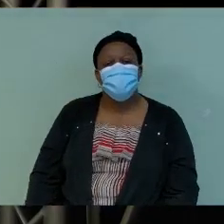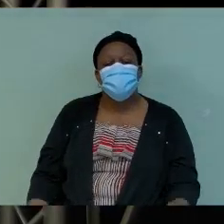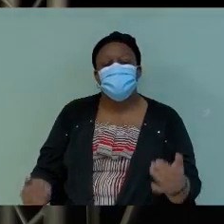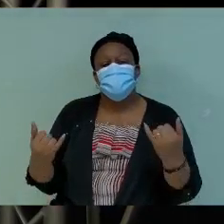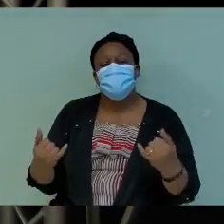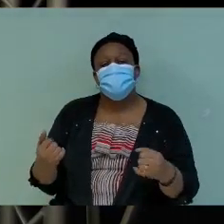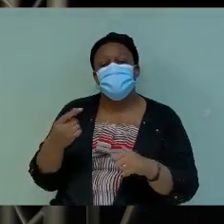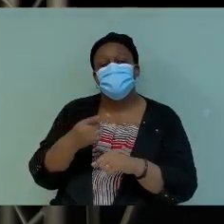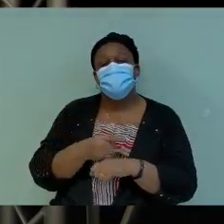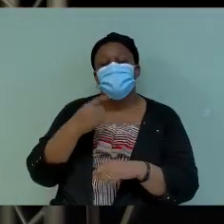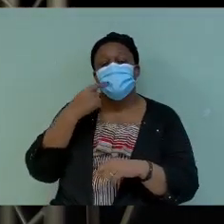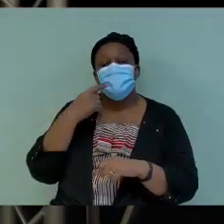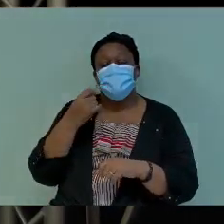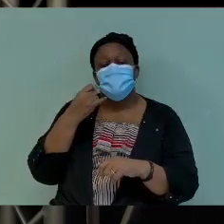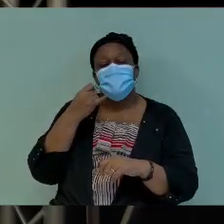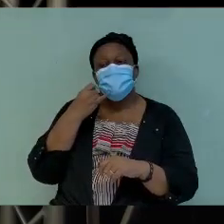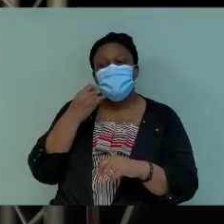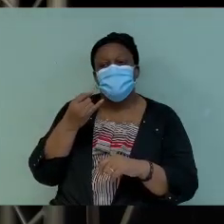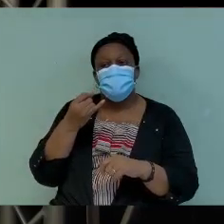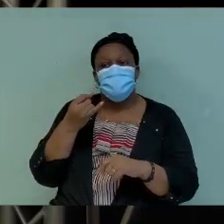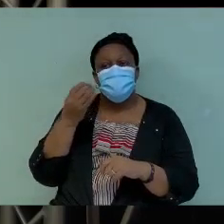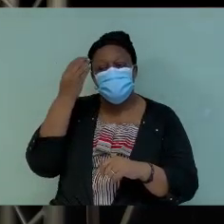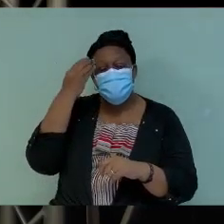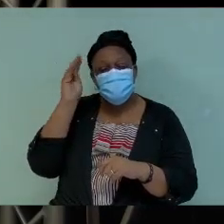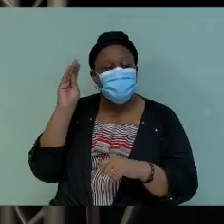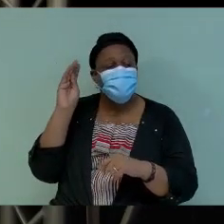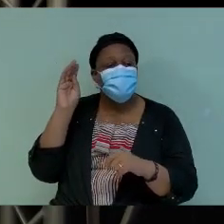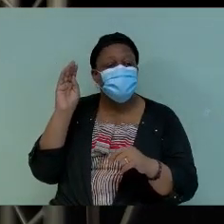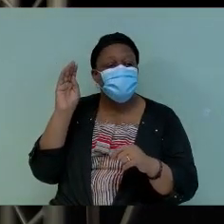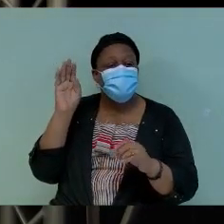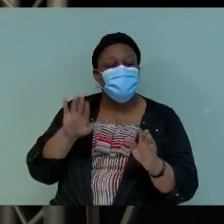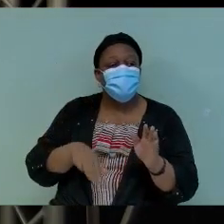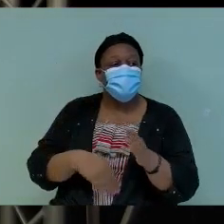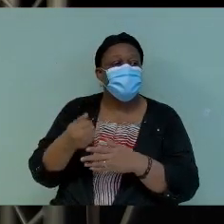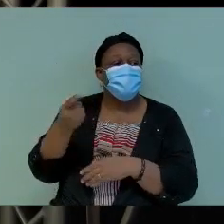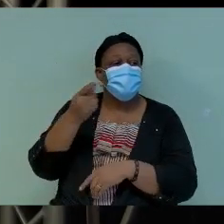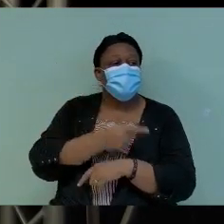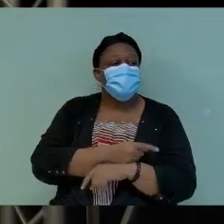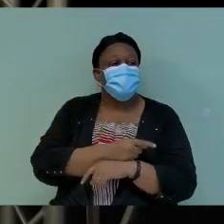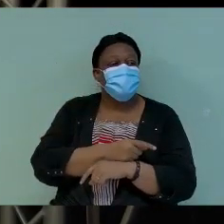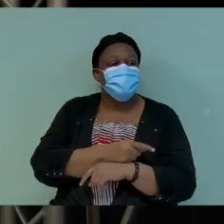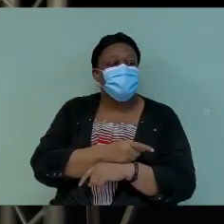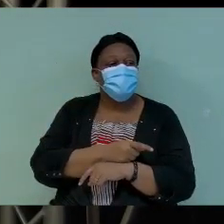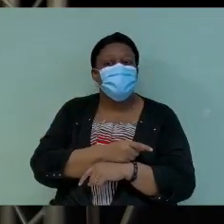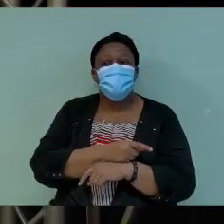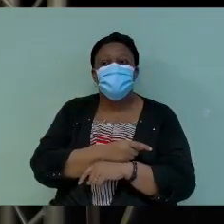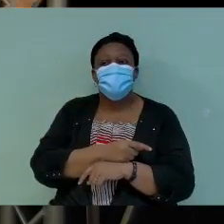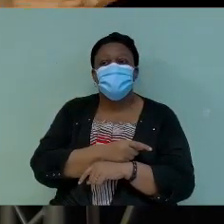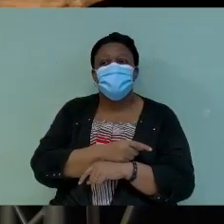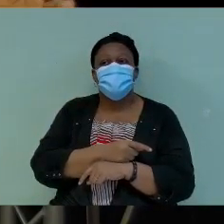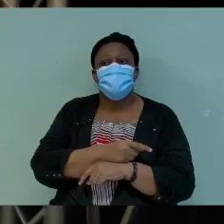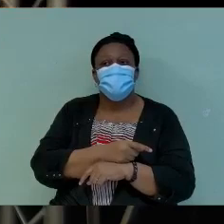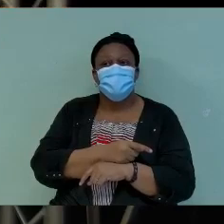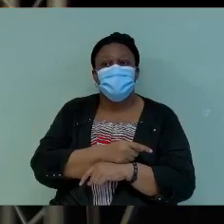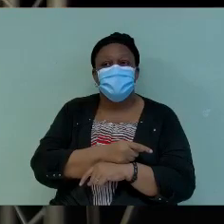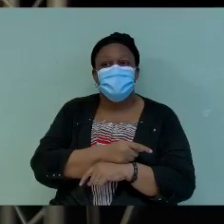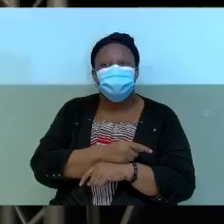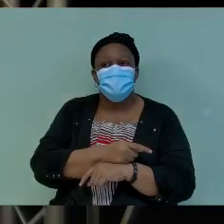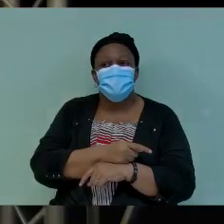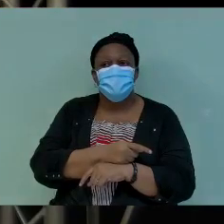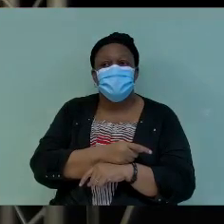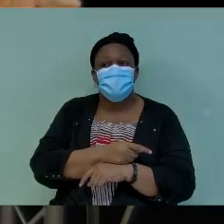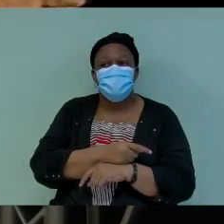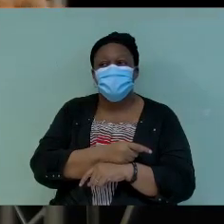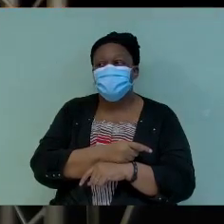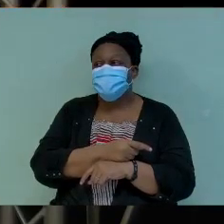Mr. Lesroy Williams. So I ask you to join me in wishing him happy birthday. So happy birthday to you, Mr.